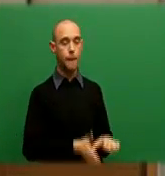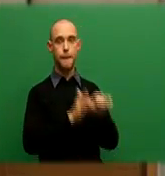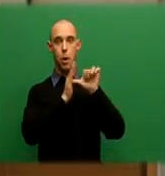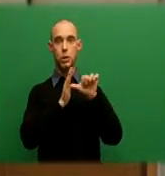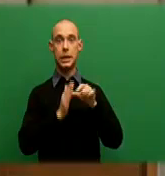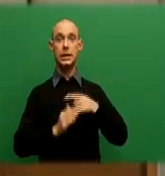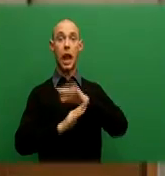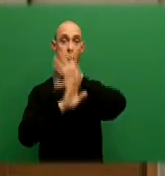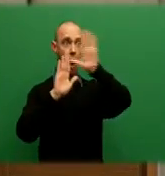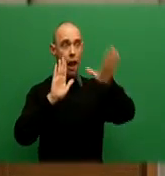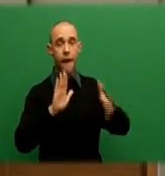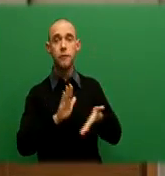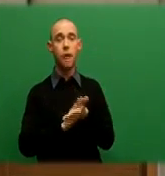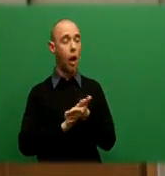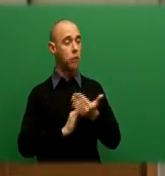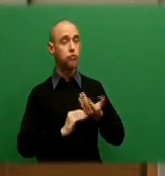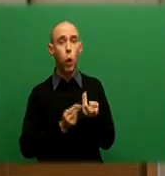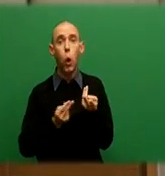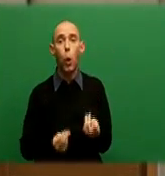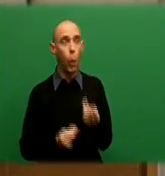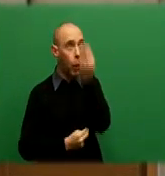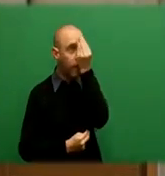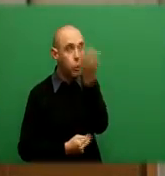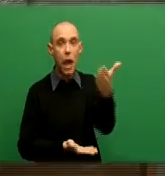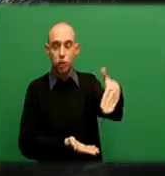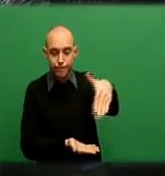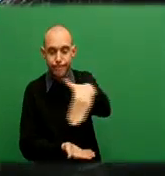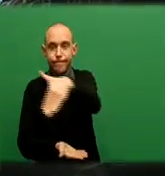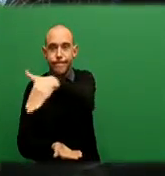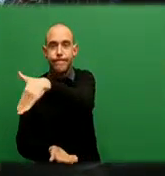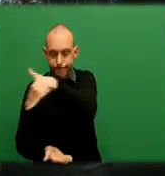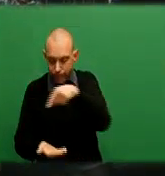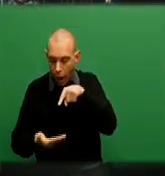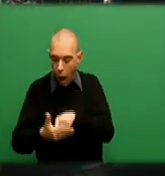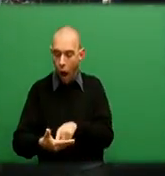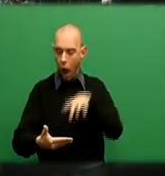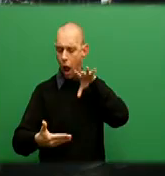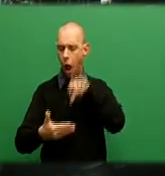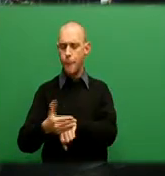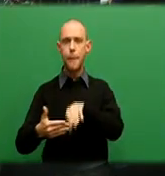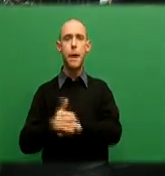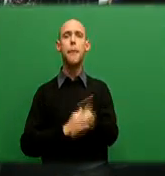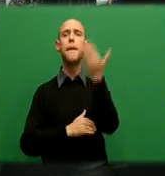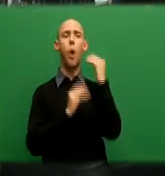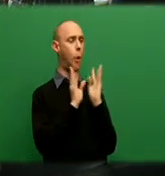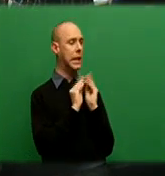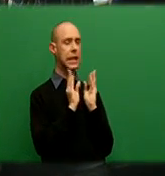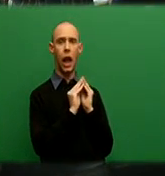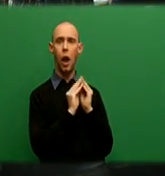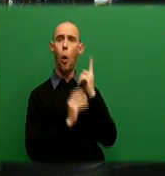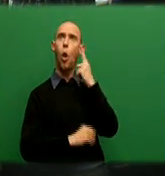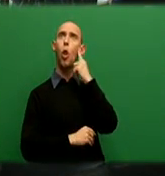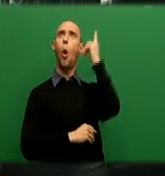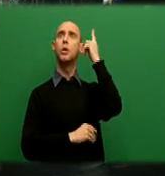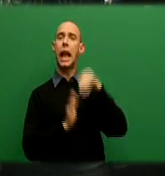changes all the time. You know, at the previous meeting, we had the inflation outlook being higher than